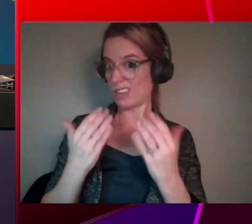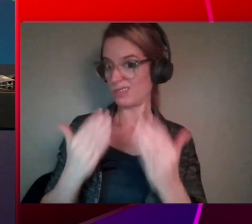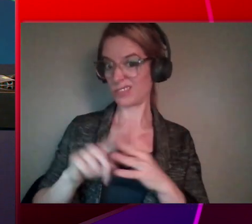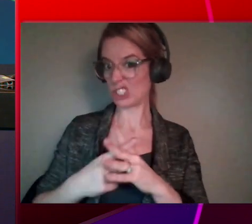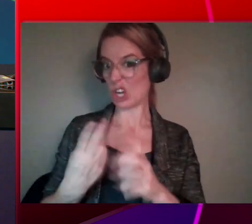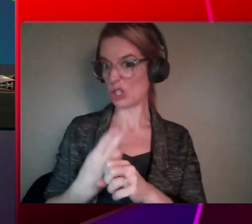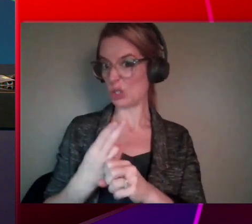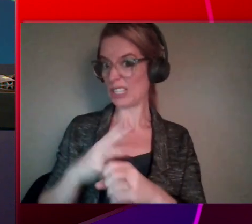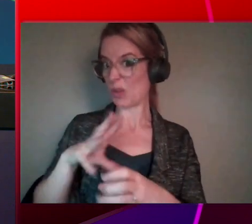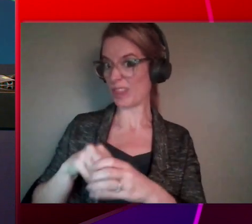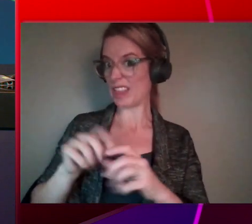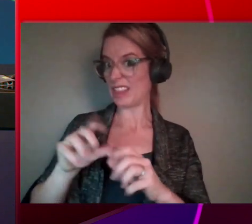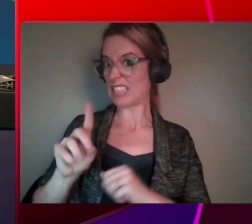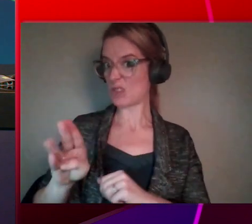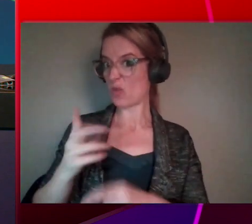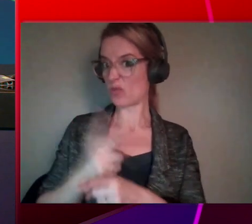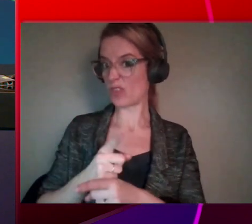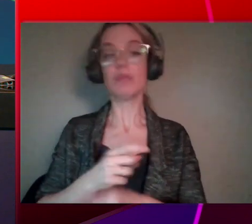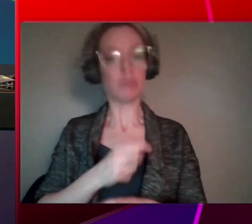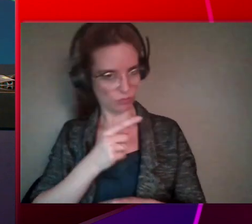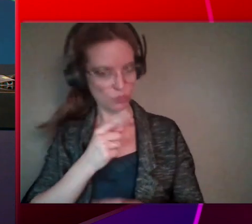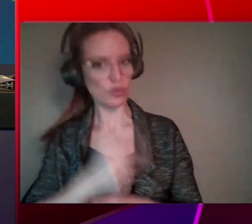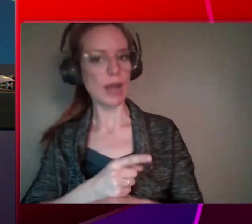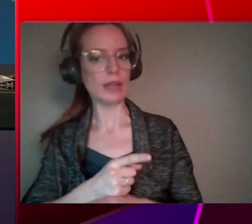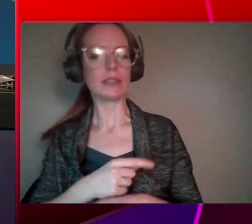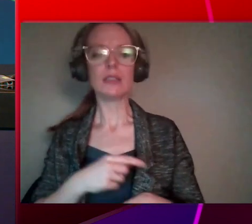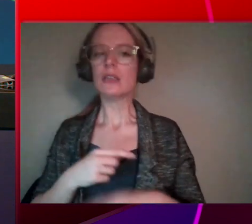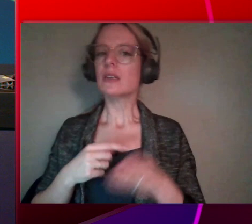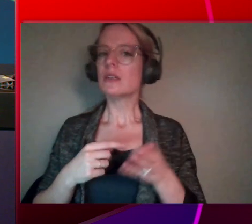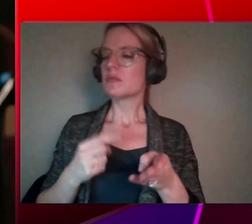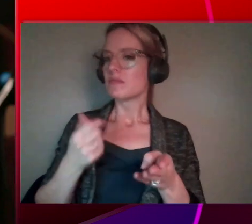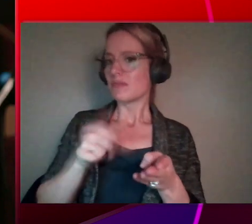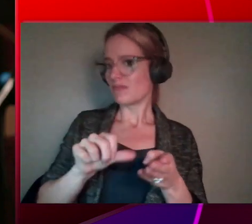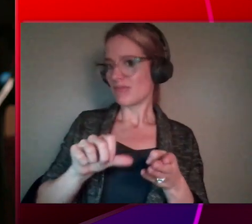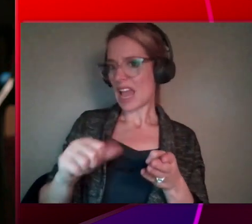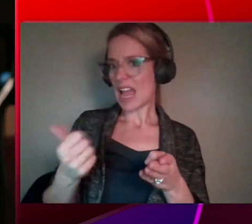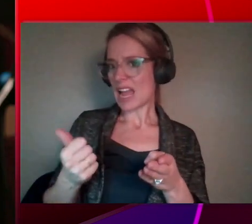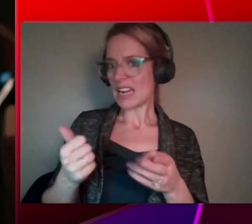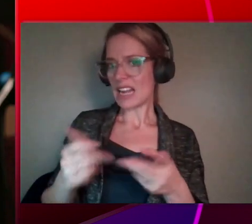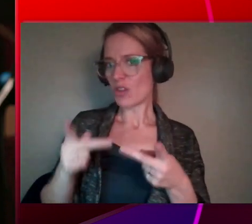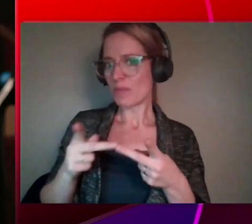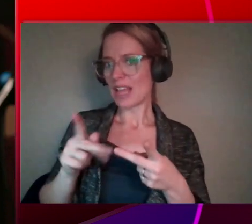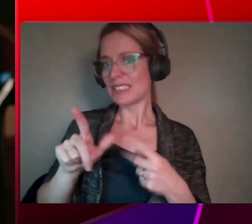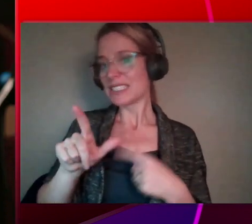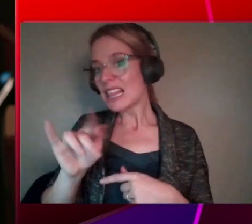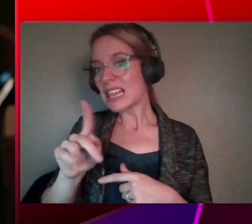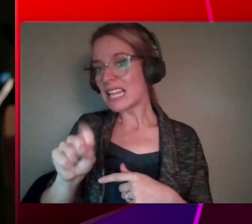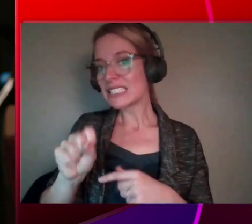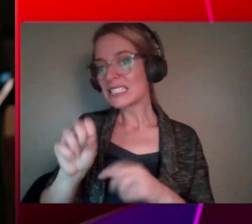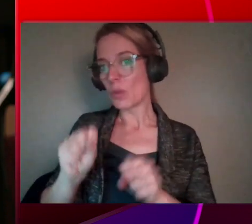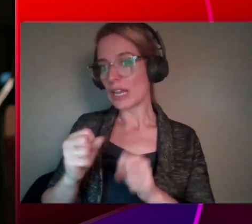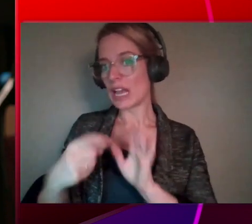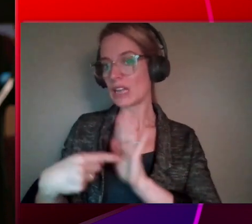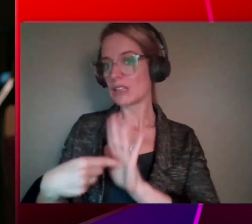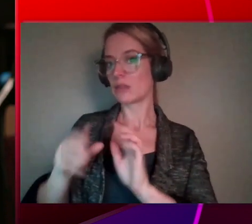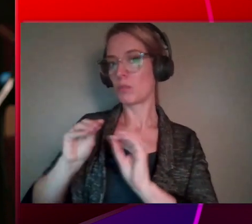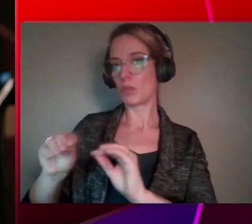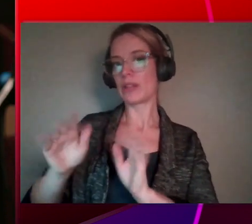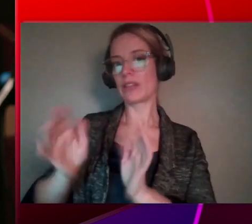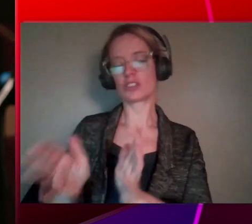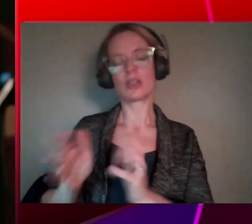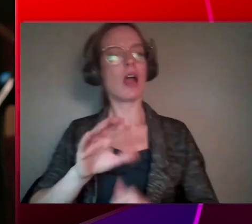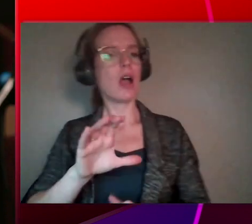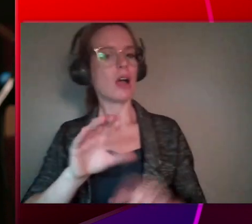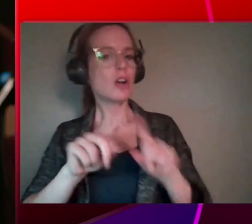any other places that we should drop into the chat, perhaps, for links to try it out? Console, APIs, CloudFormation,